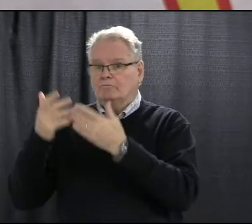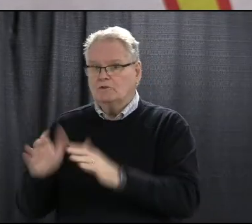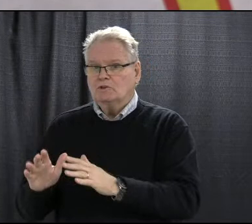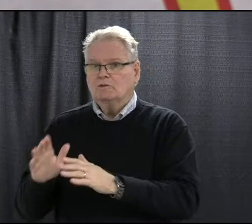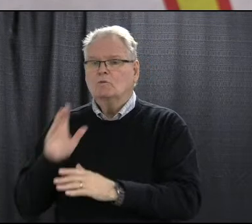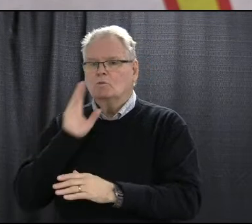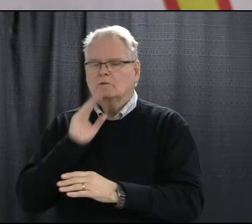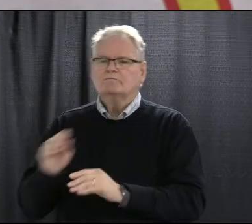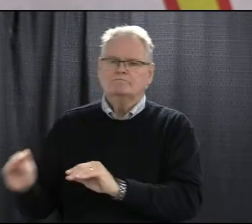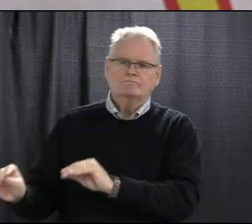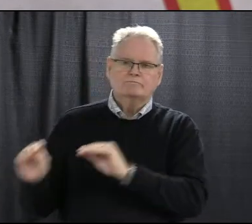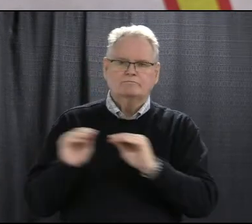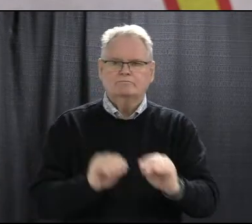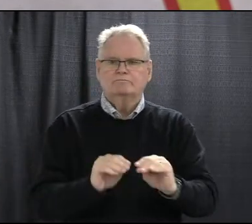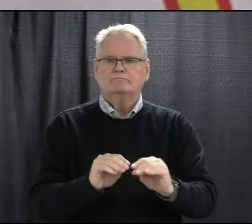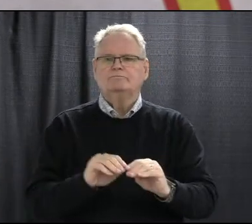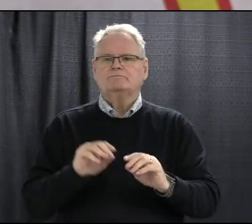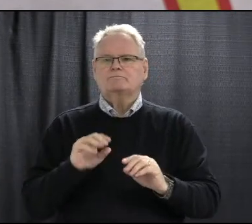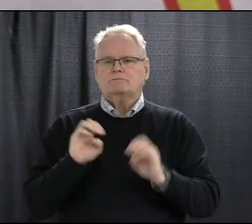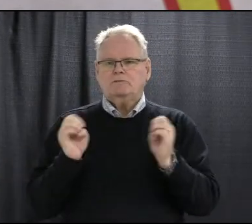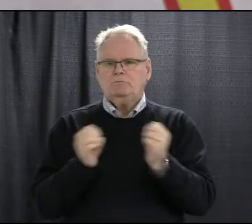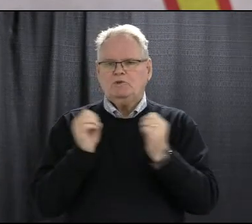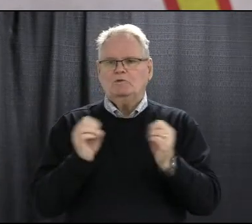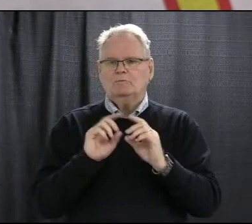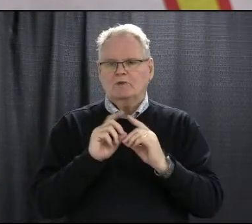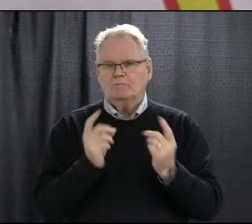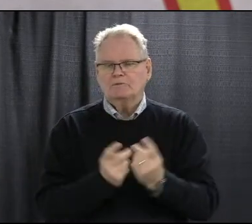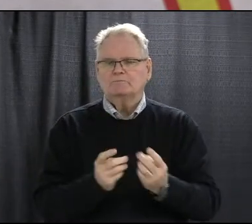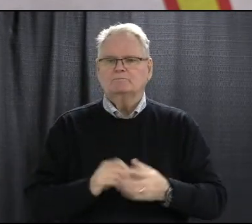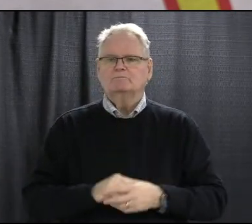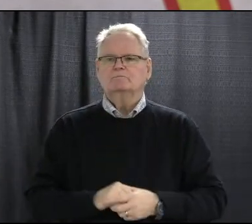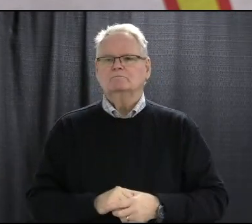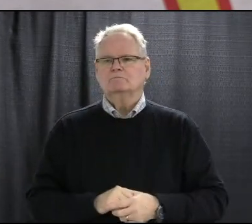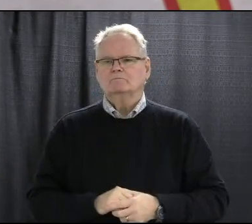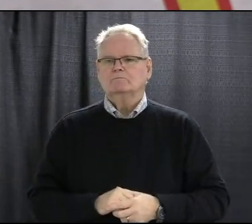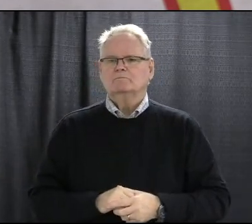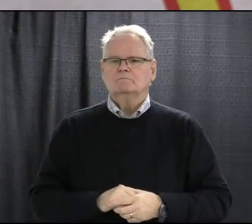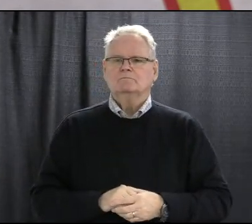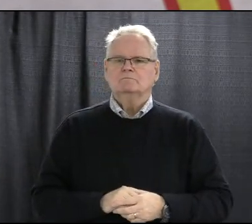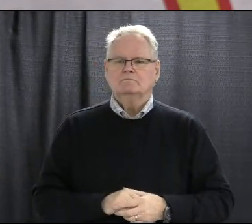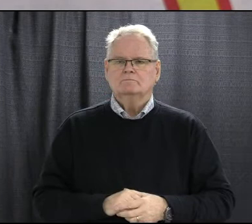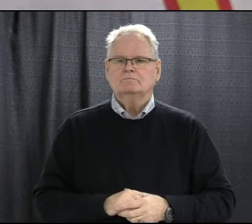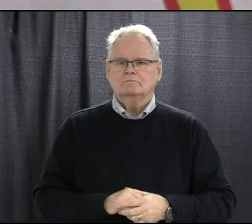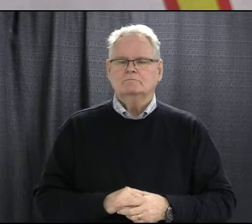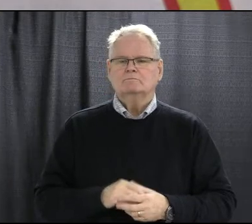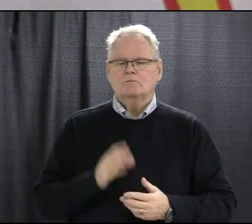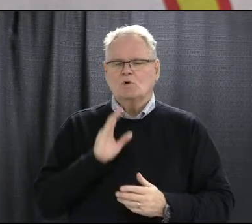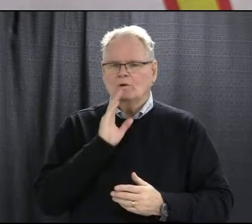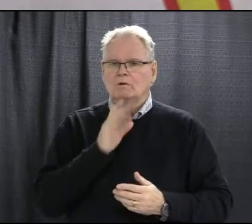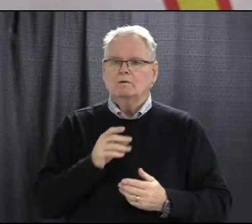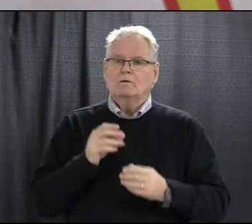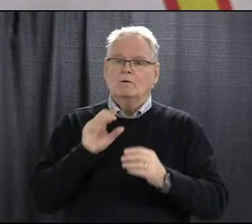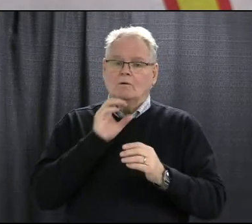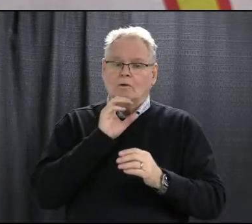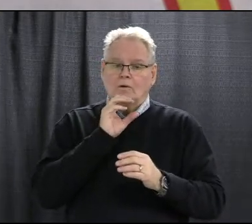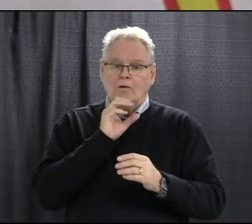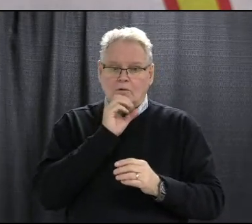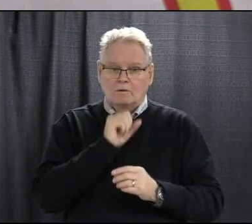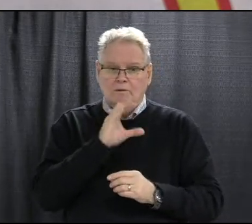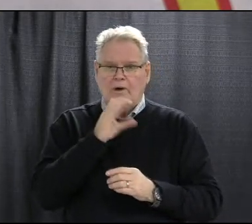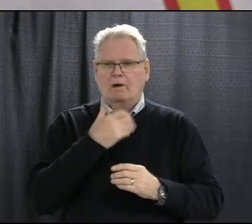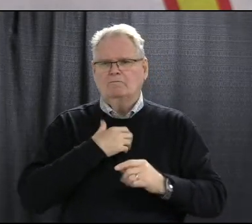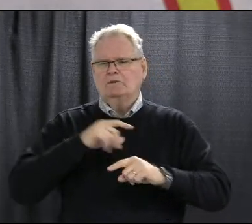health professionals on the policies, practices and procedures in senior care. Physically,